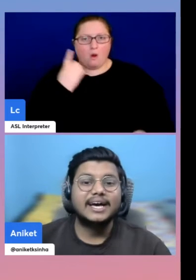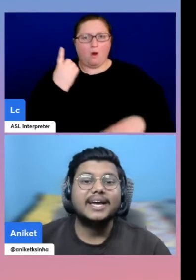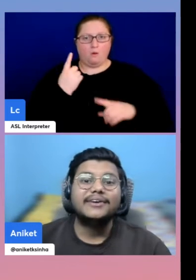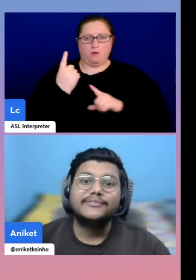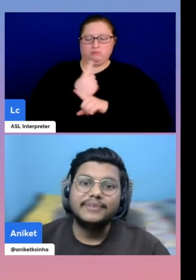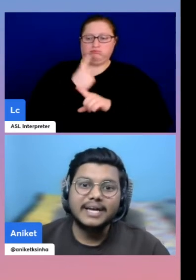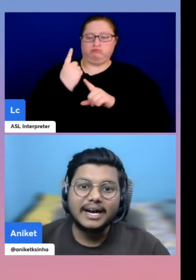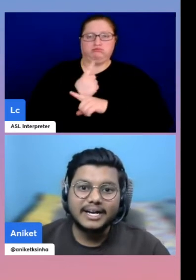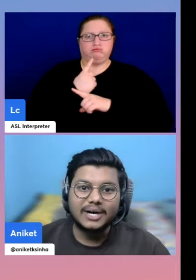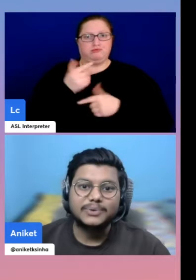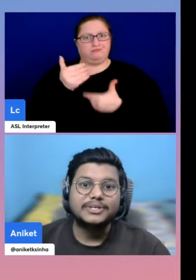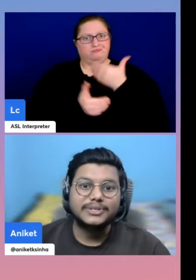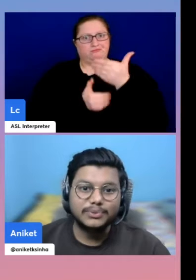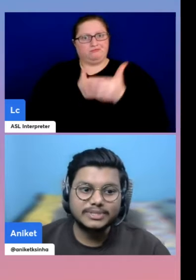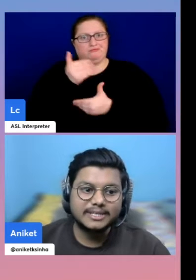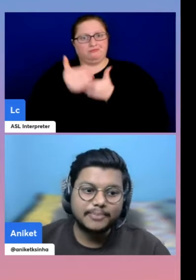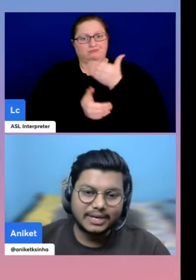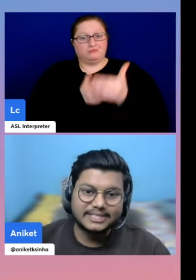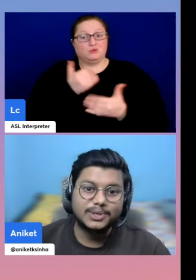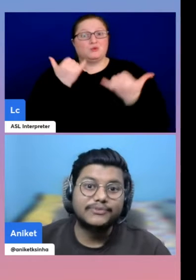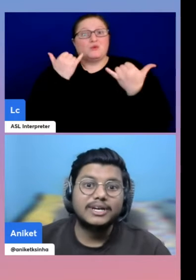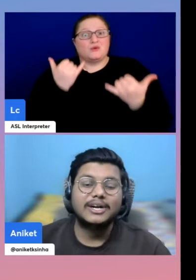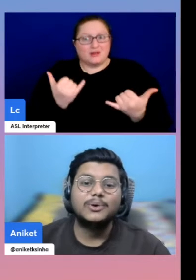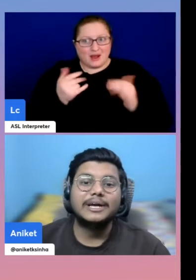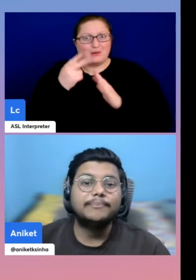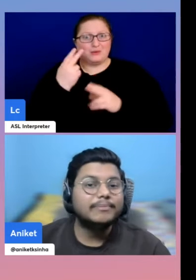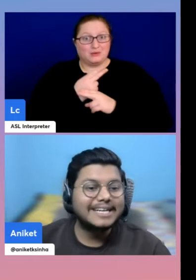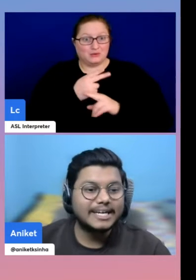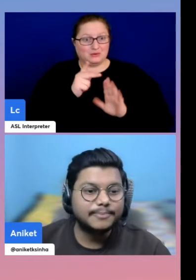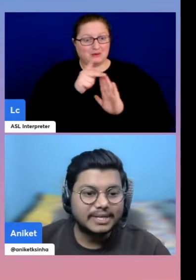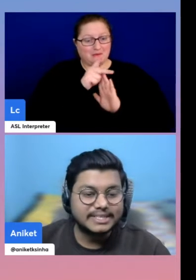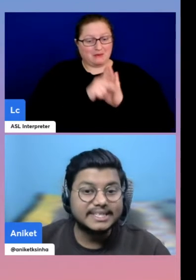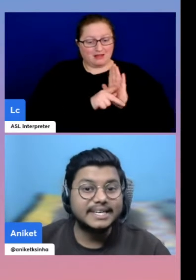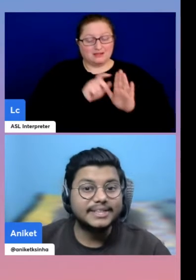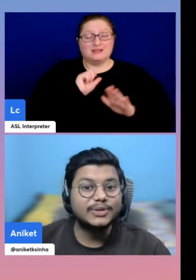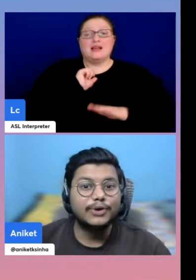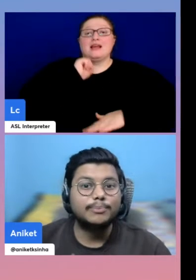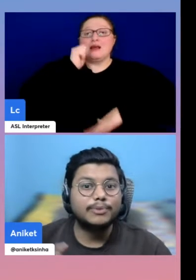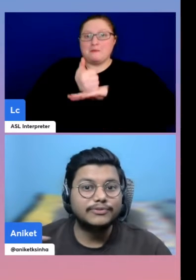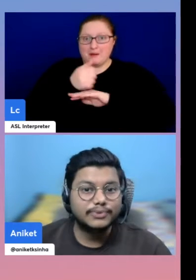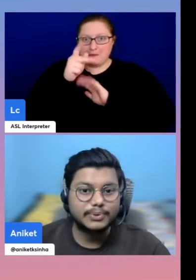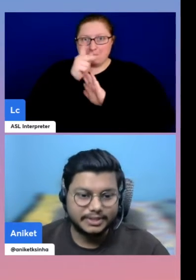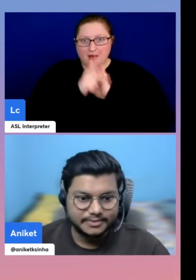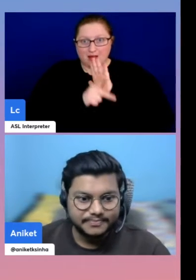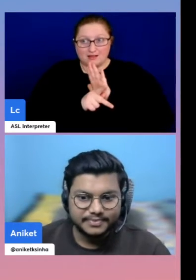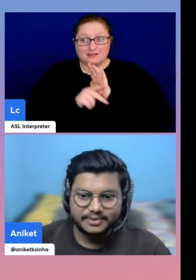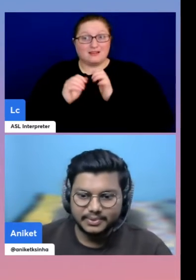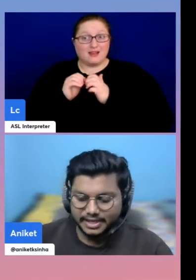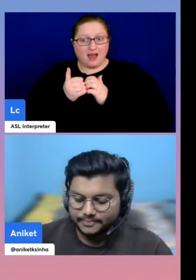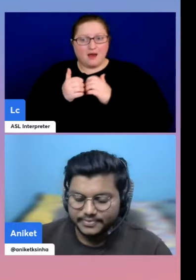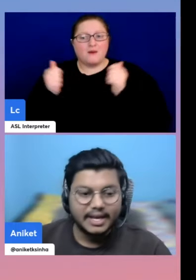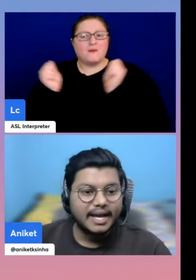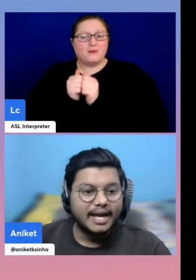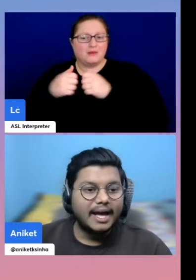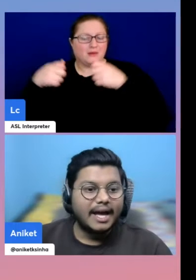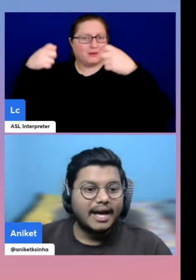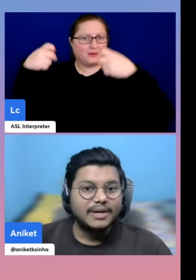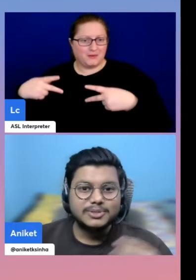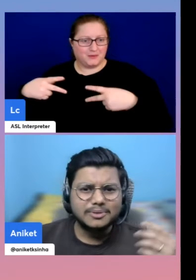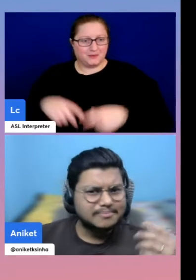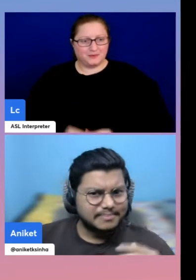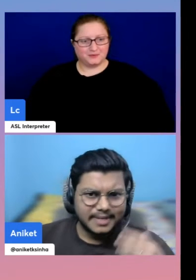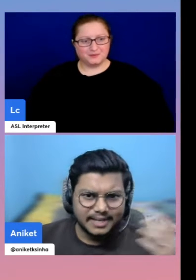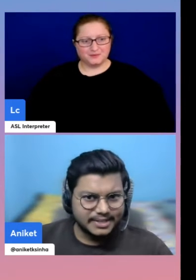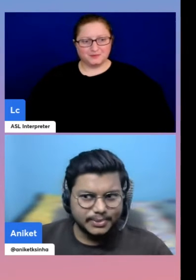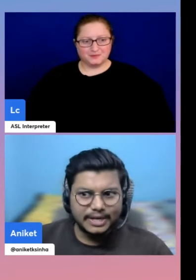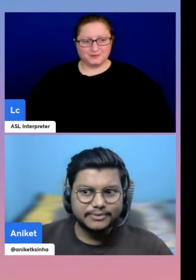that's why we are now using policy, or we are now implementing policy in the form of code. Okay,